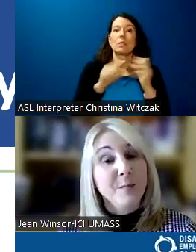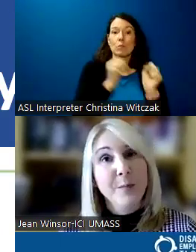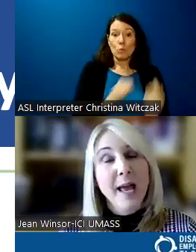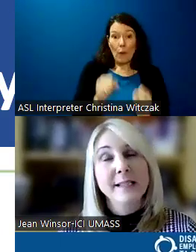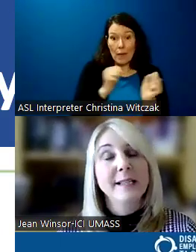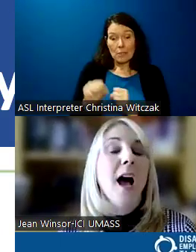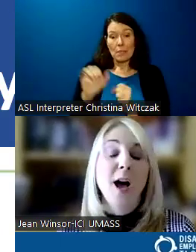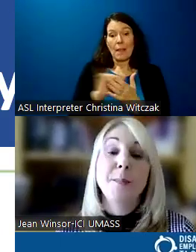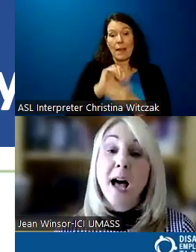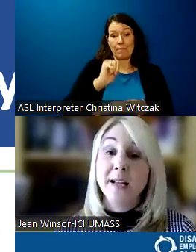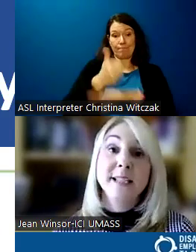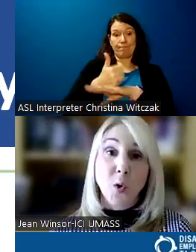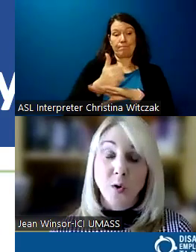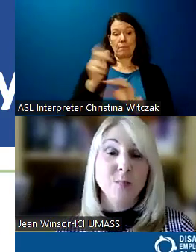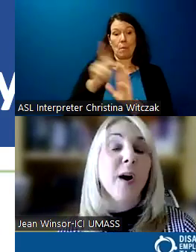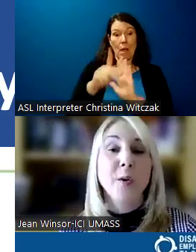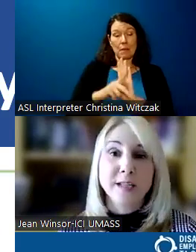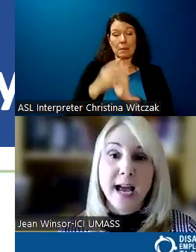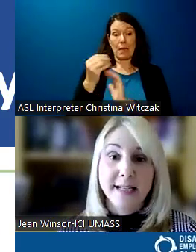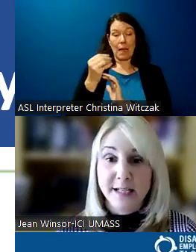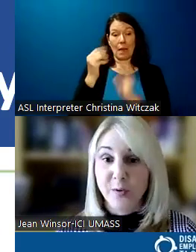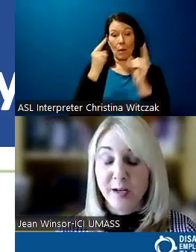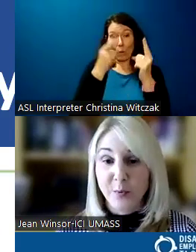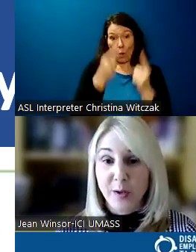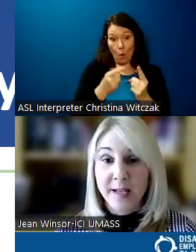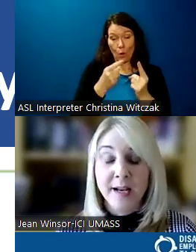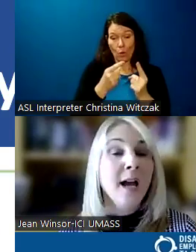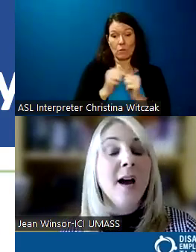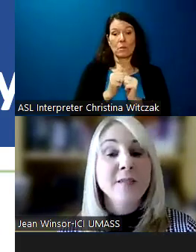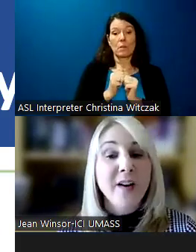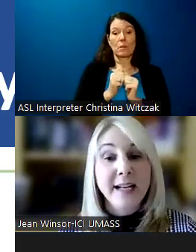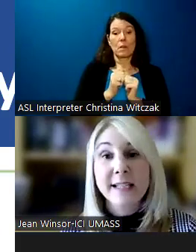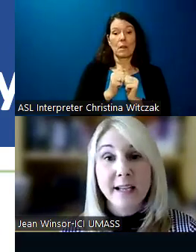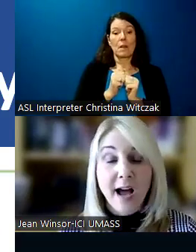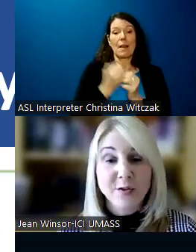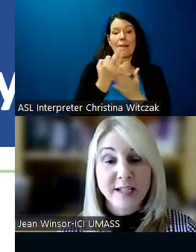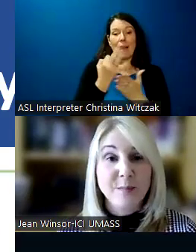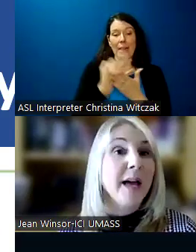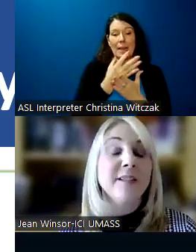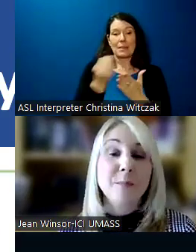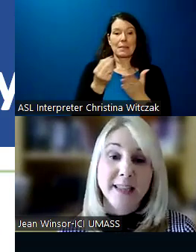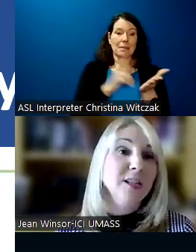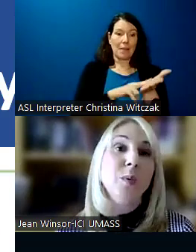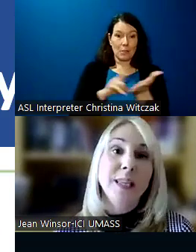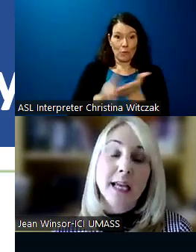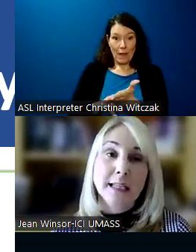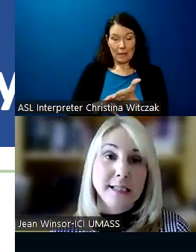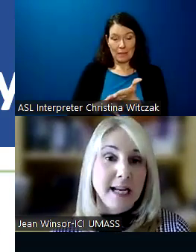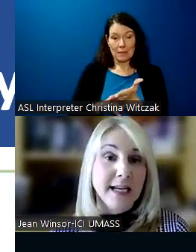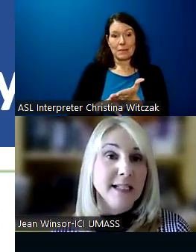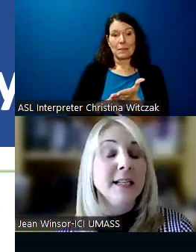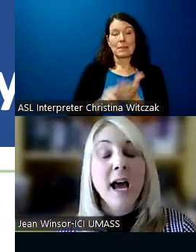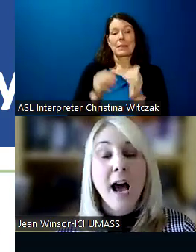that implement policy and goals that prioritize integrated employment, financing and contracting methods within